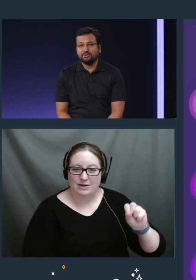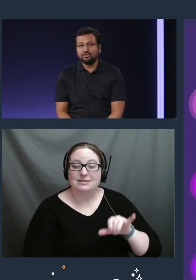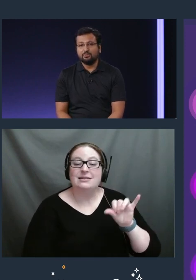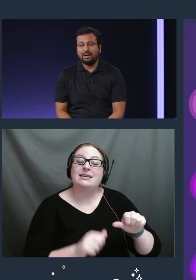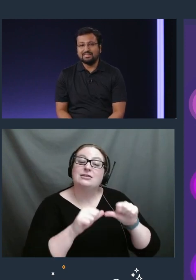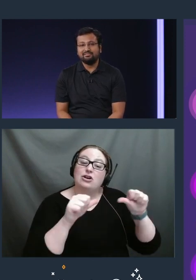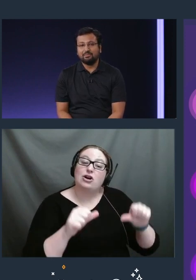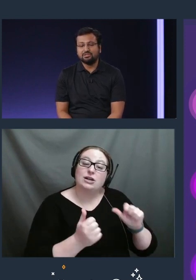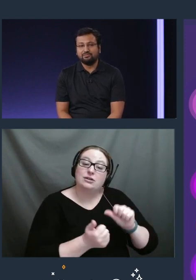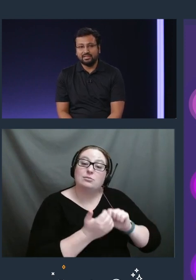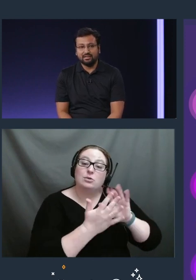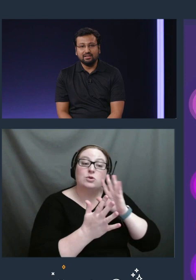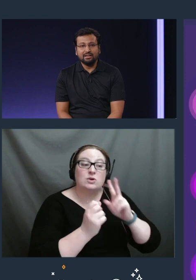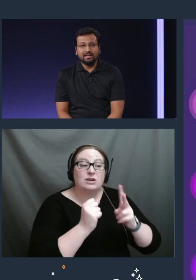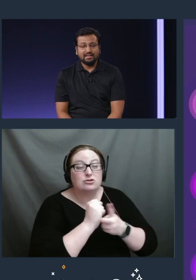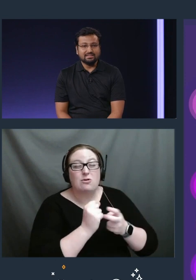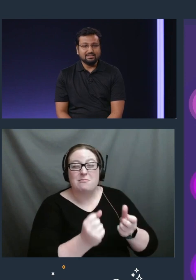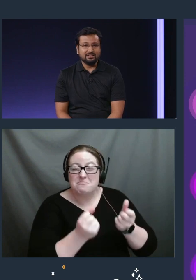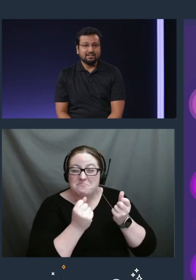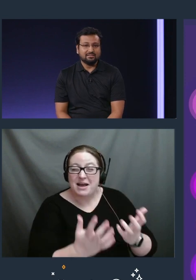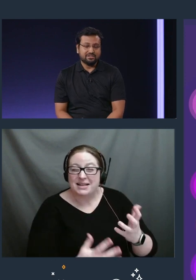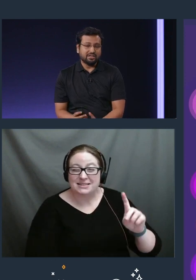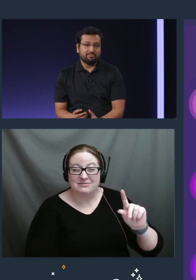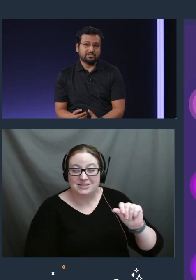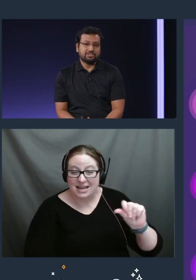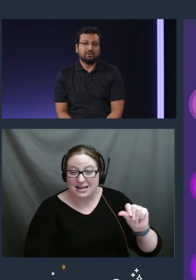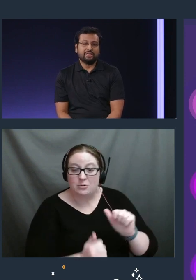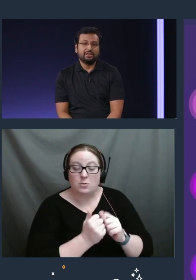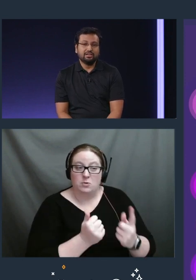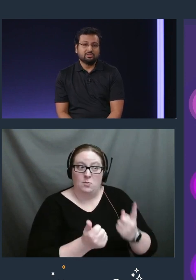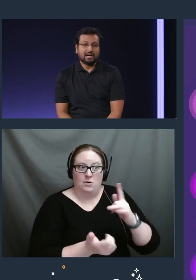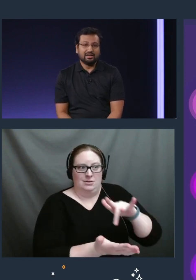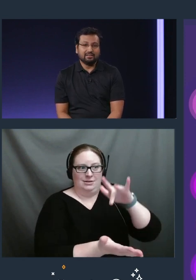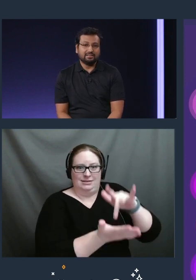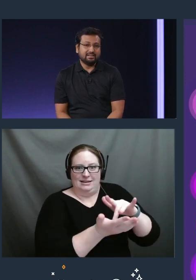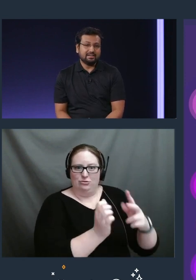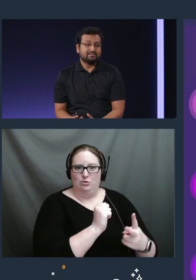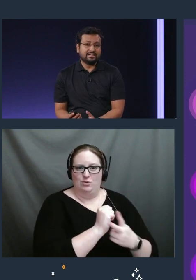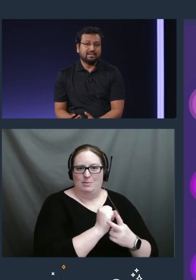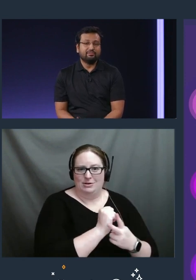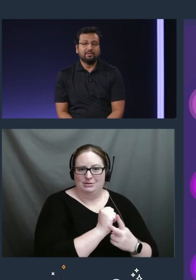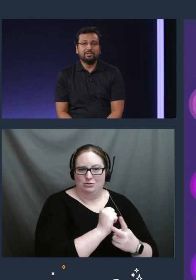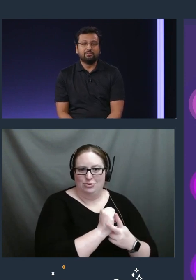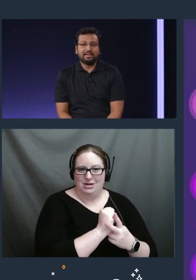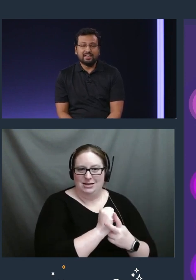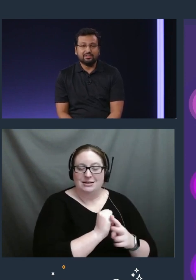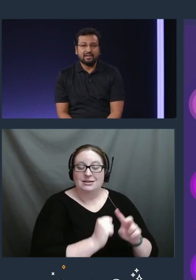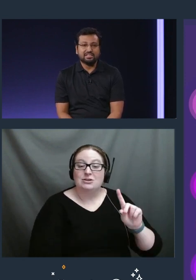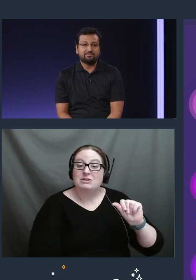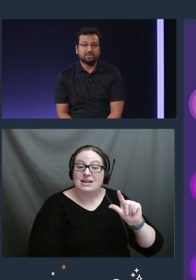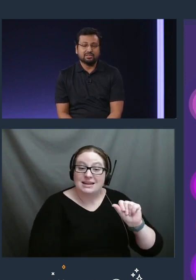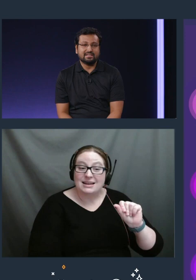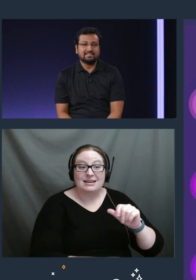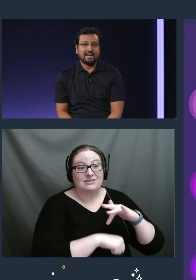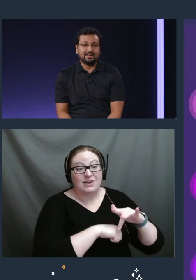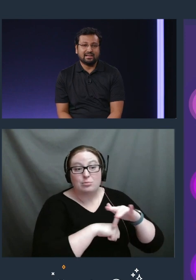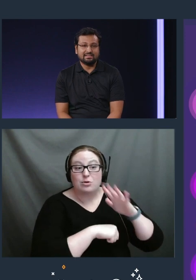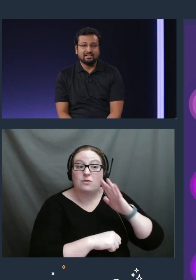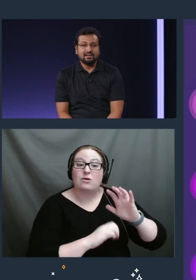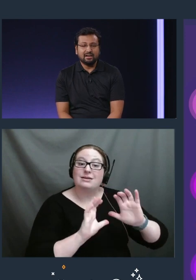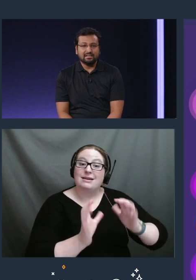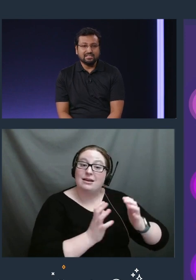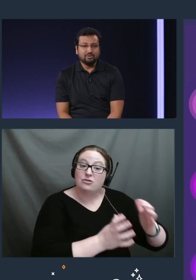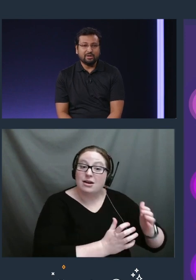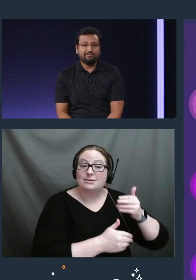allows you to store massive amounts of data in a central repository, so the data is readily available to be categorized, processed,